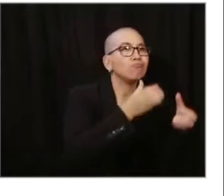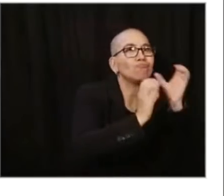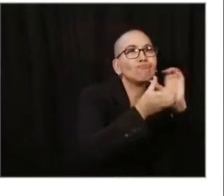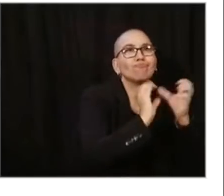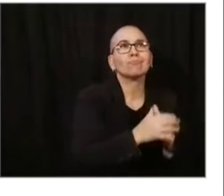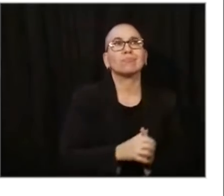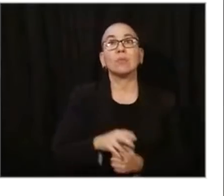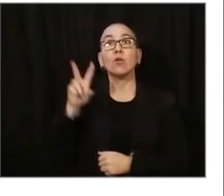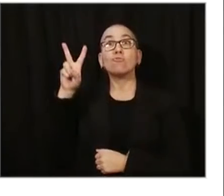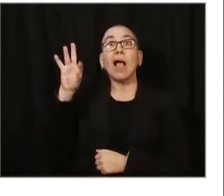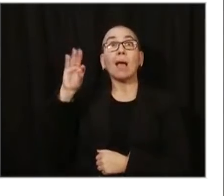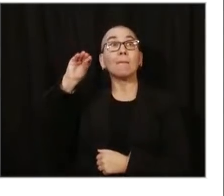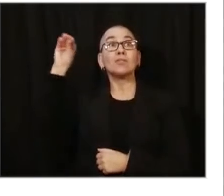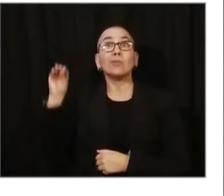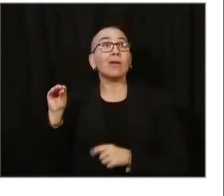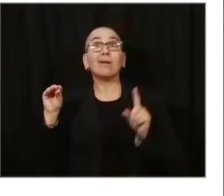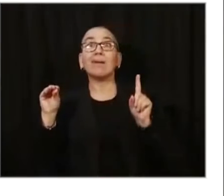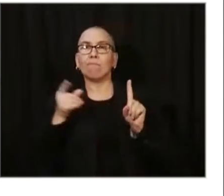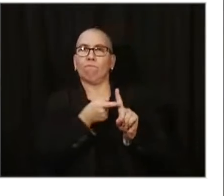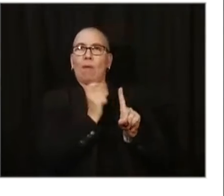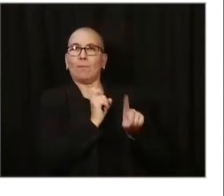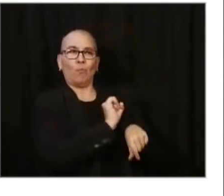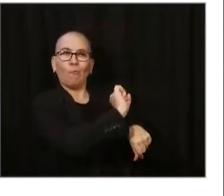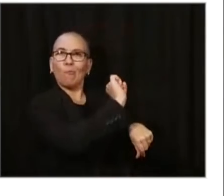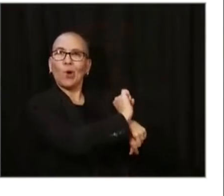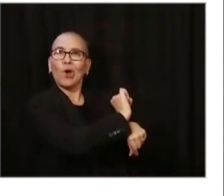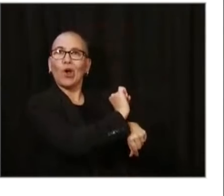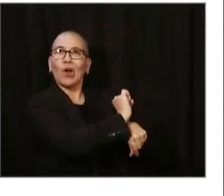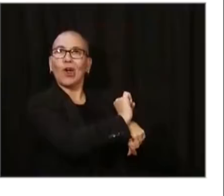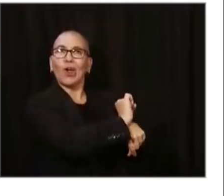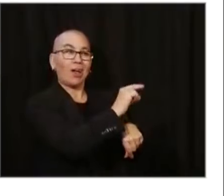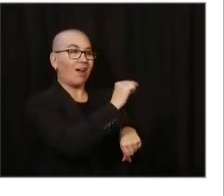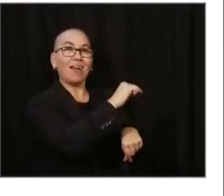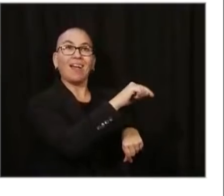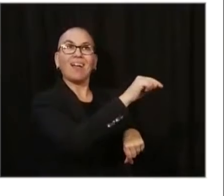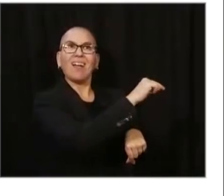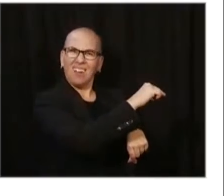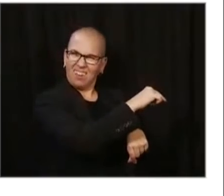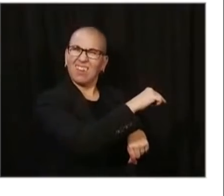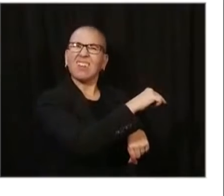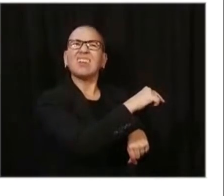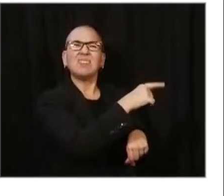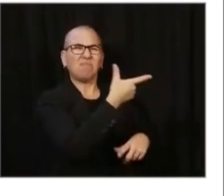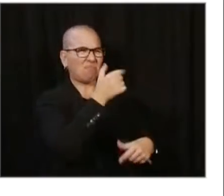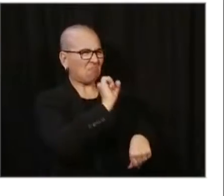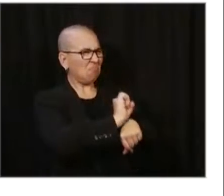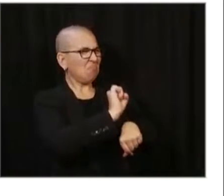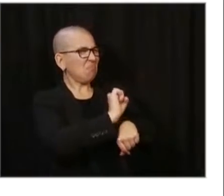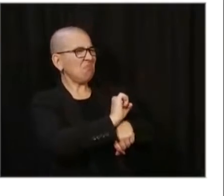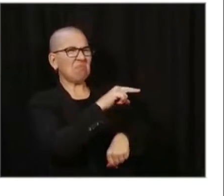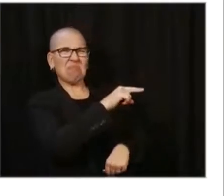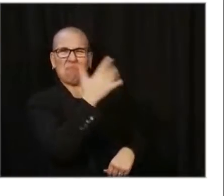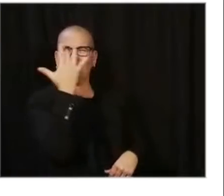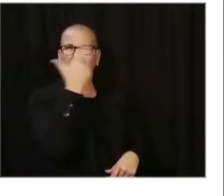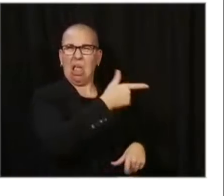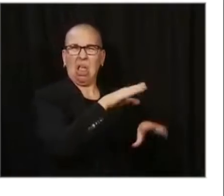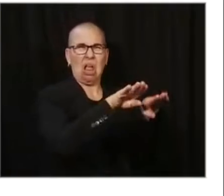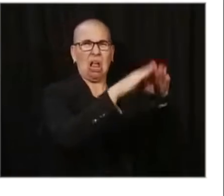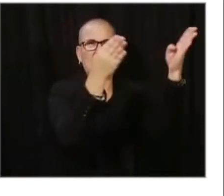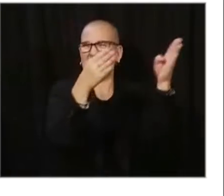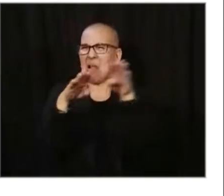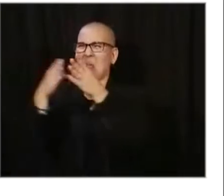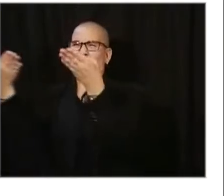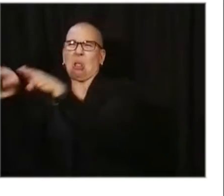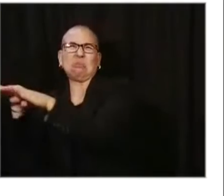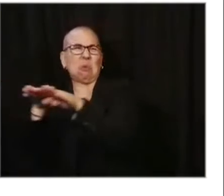from the beginning when people ask, well, why are you keeping these things open and these things not? There was a rhyme and reason to it, and what we know